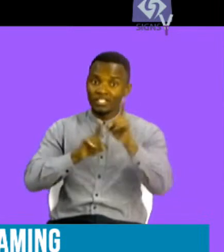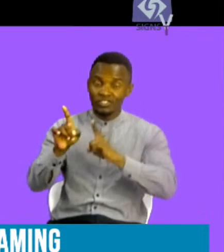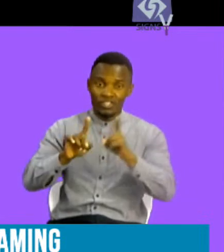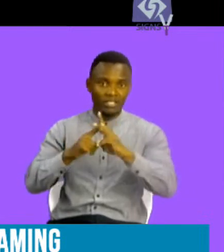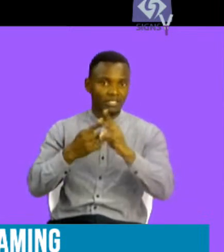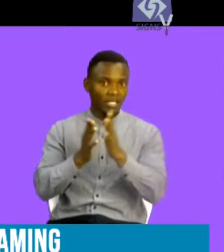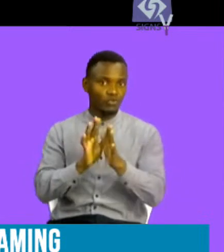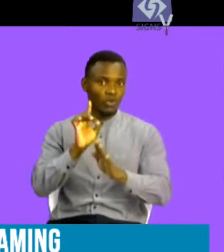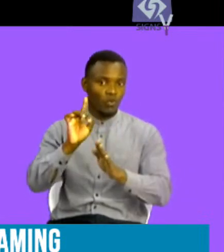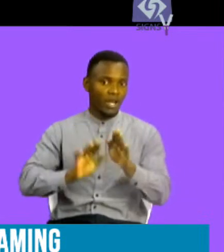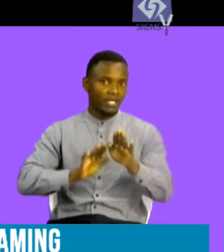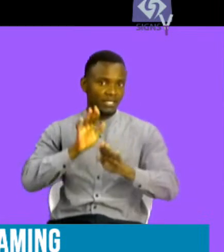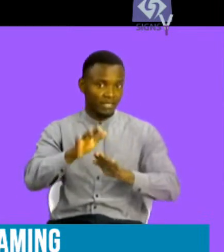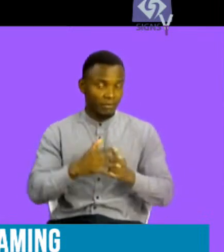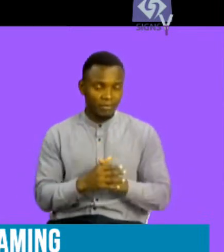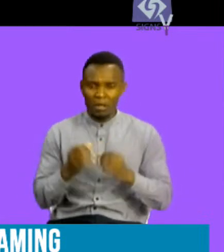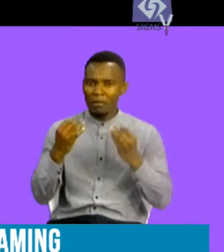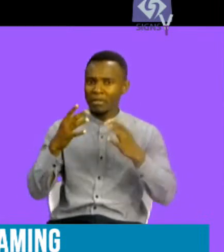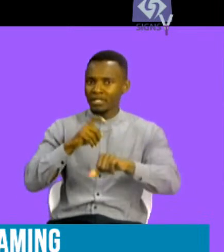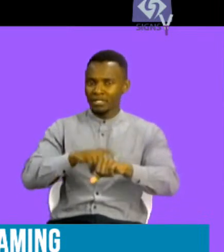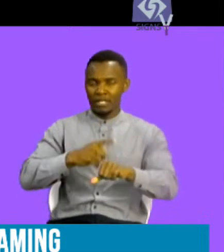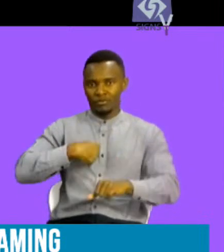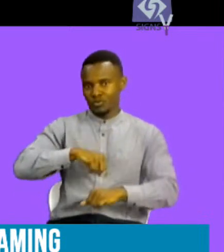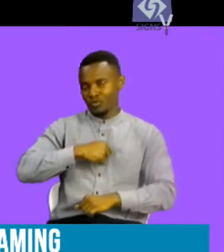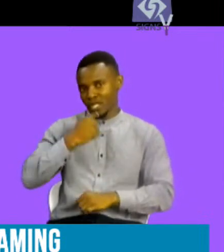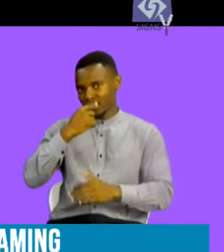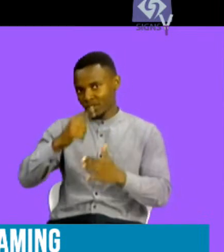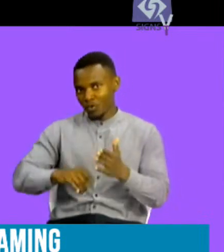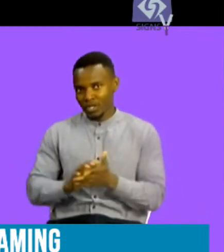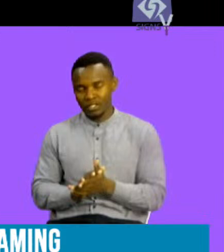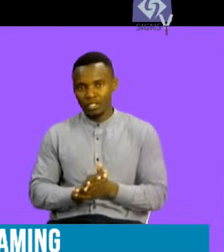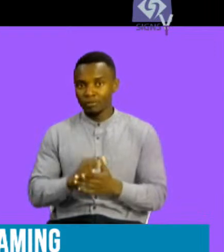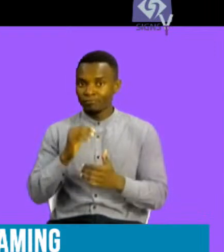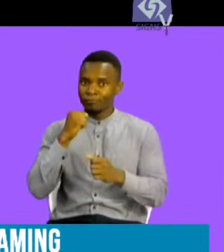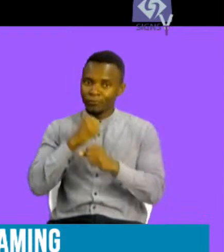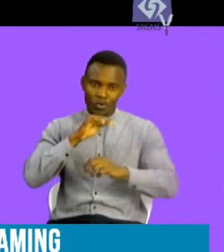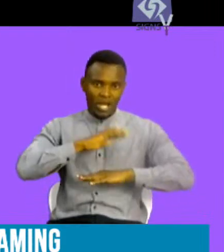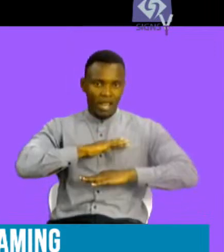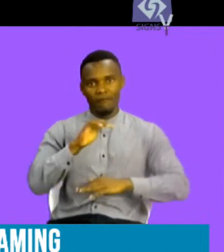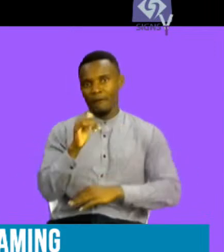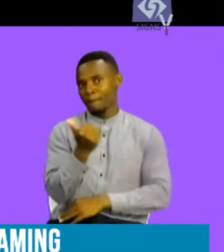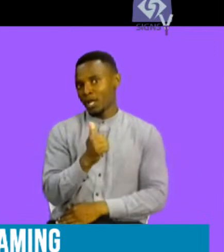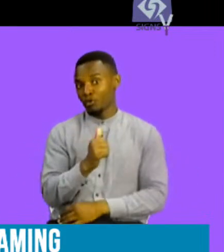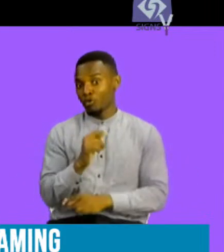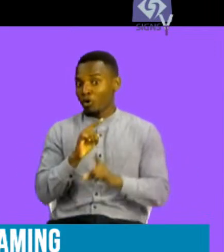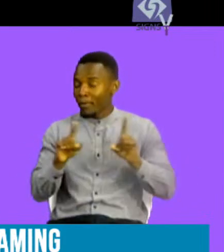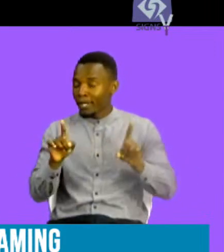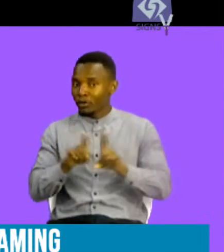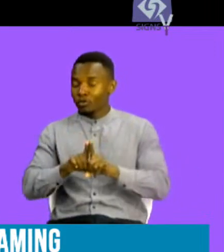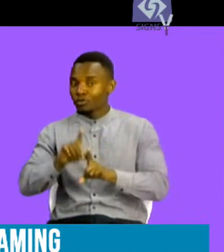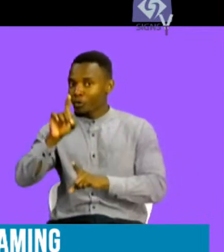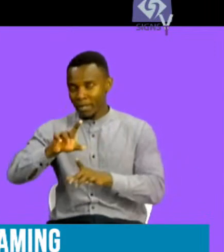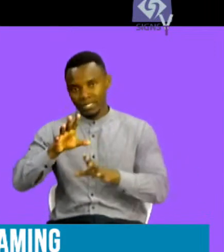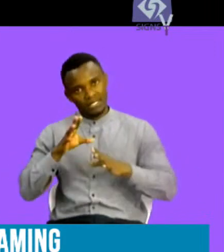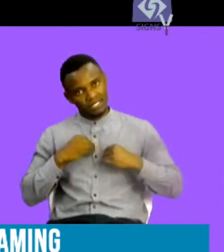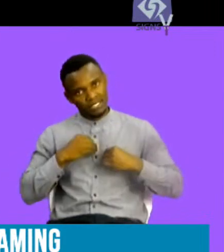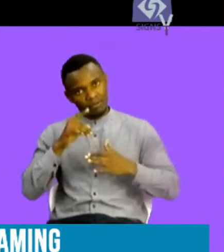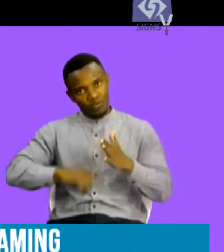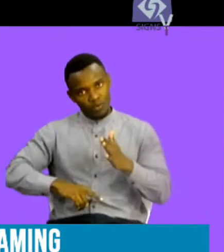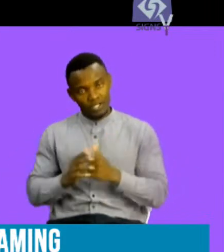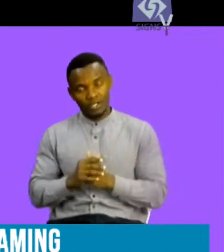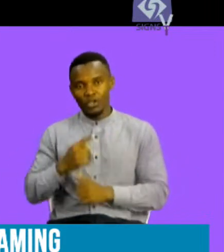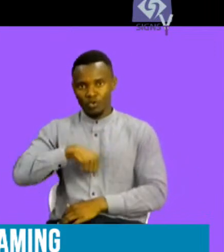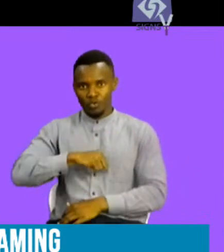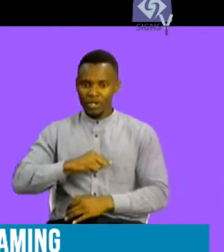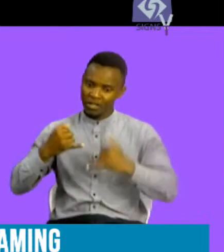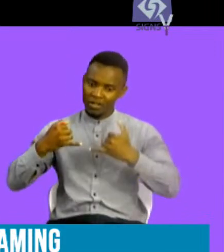we have not done enough, that we must accept, but we must also accept that we have made some strides. Because looking at where